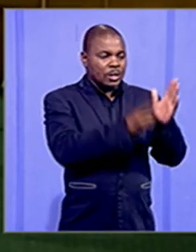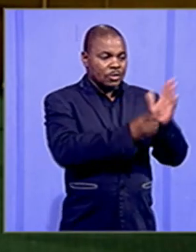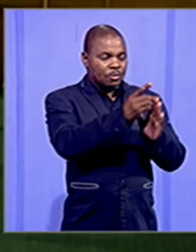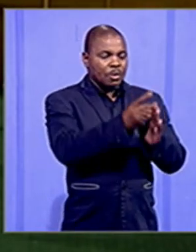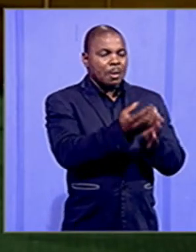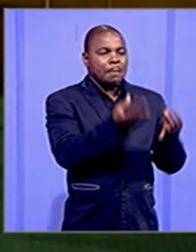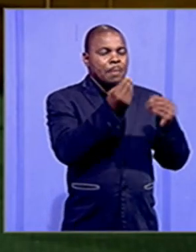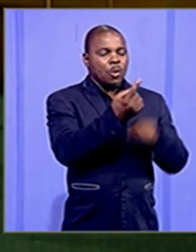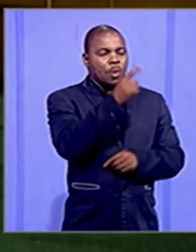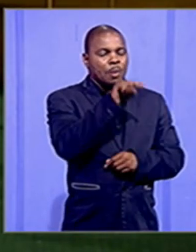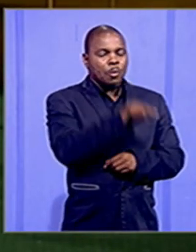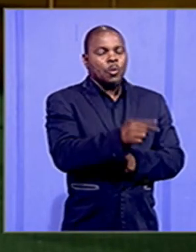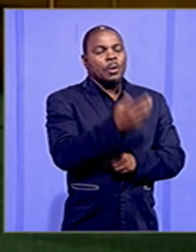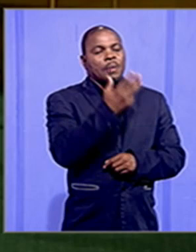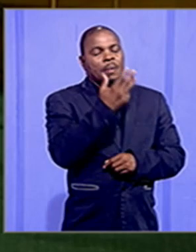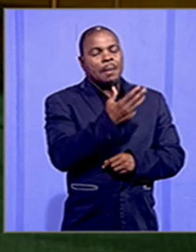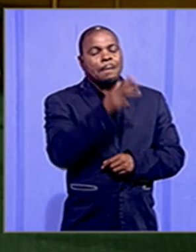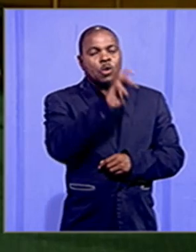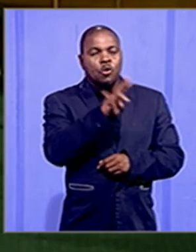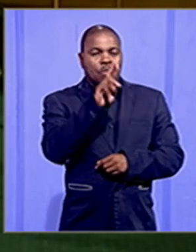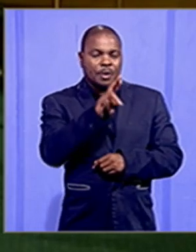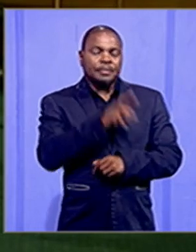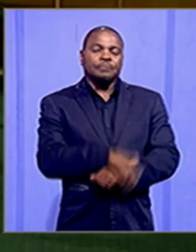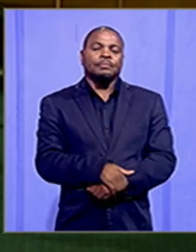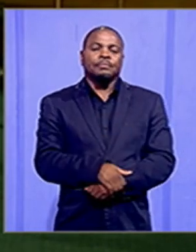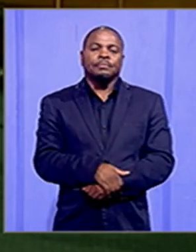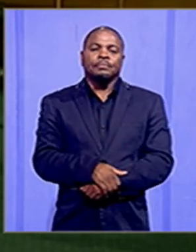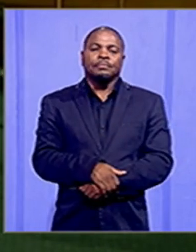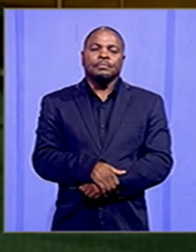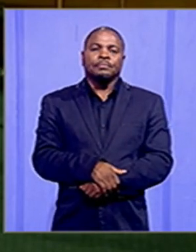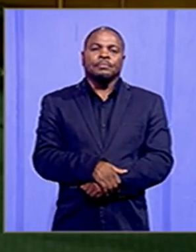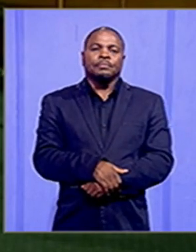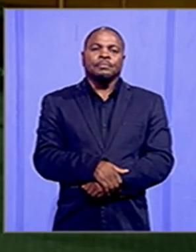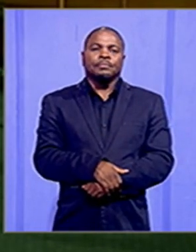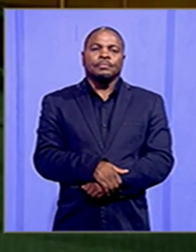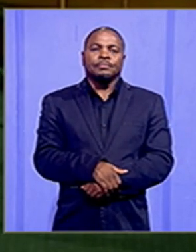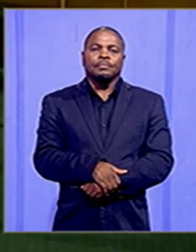bilione phegelwana robongwe ya diranta. Ke Katlego Nyoni wa dikgang tsa SABC Lebowakgomo.